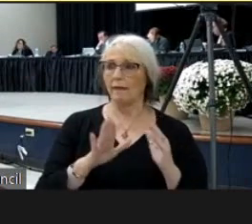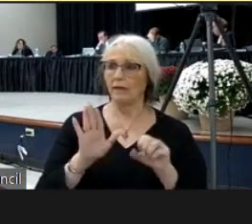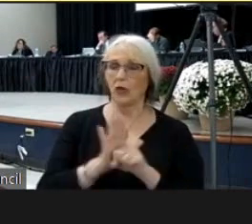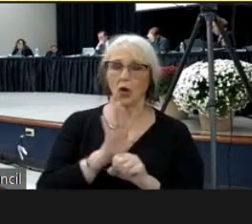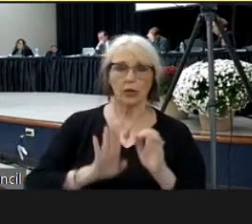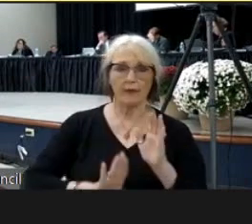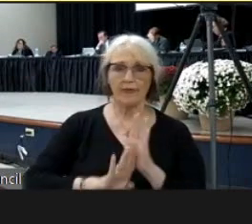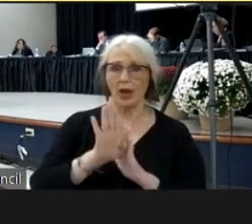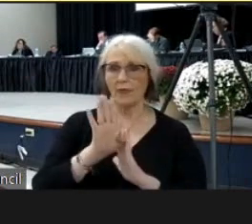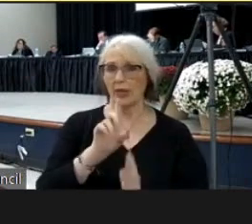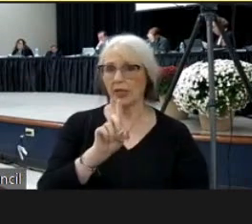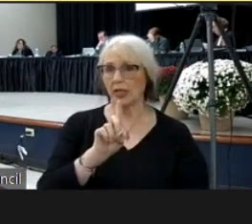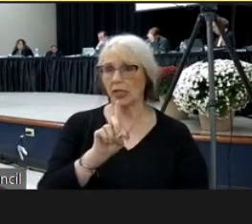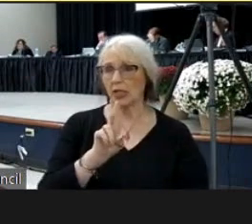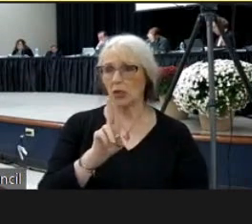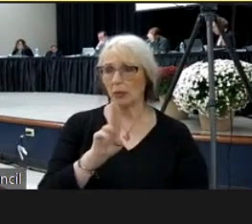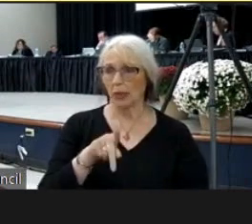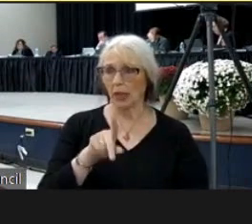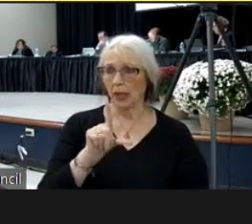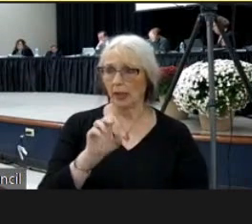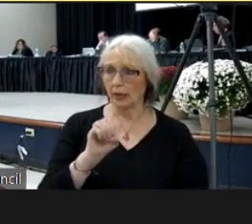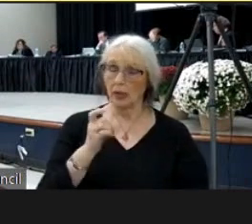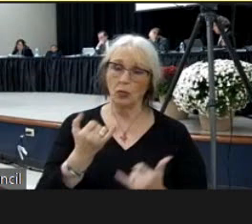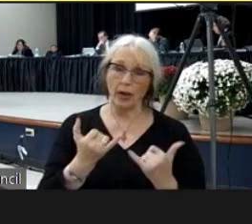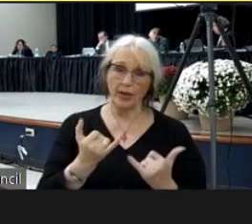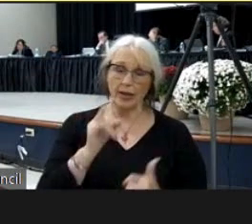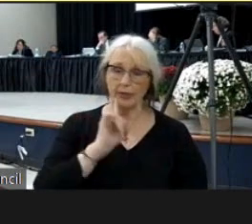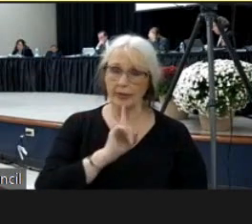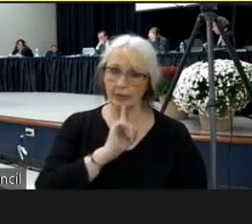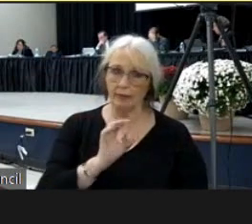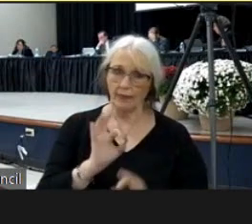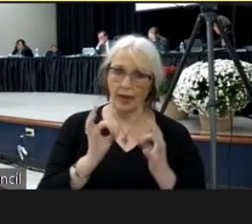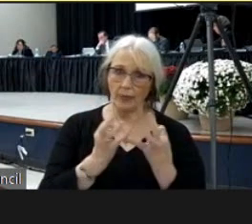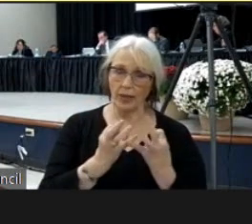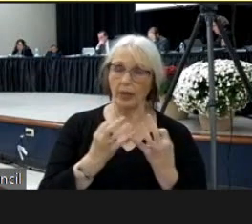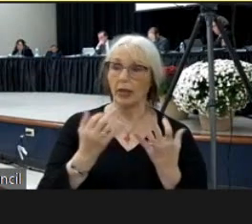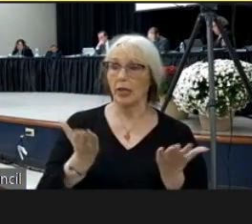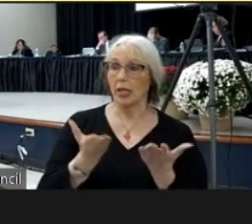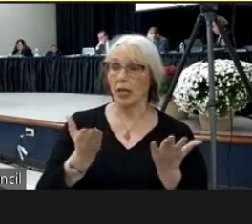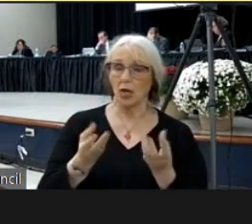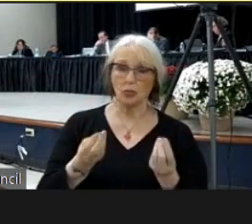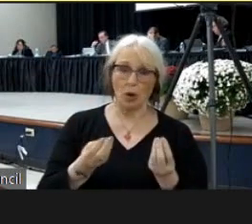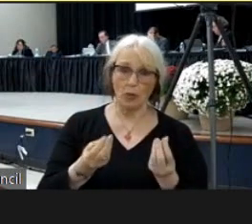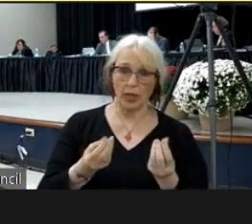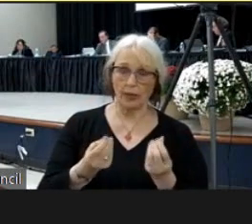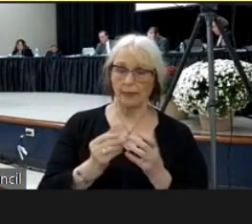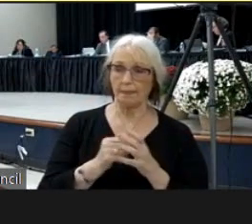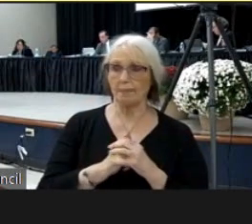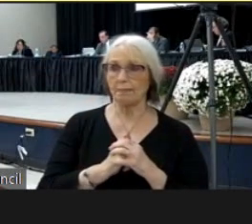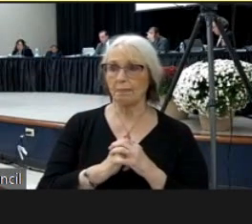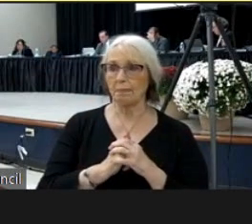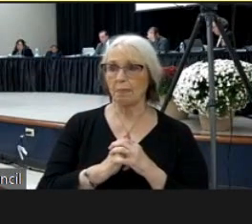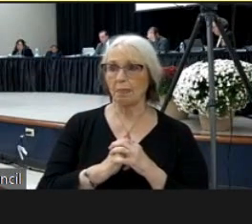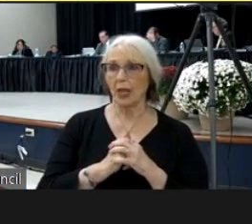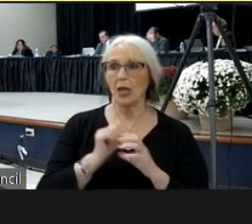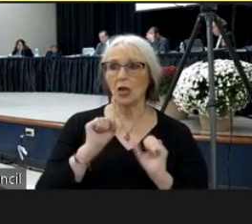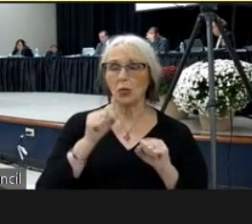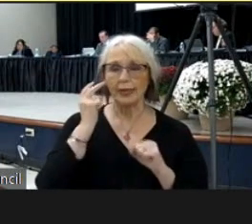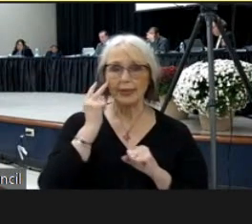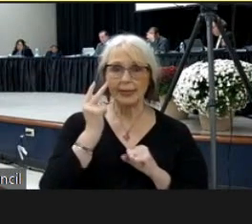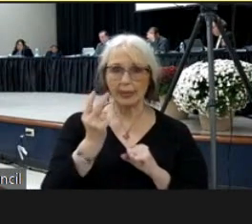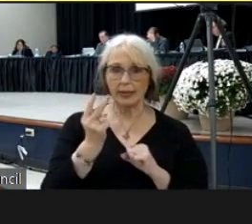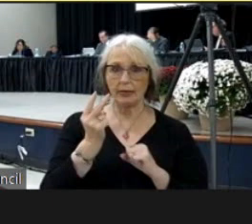of duplexes. Right now it's just single family. Then here's the property. You can see